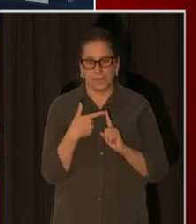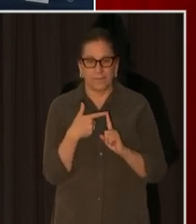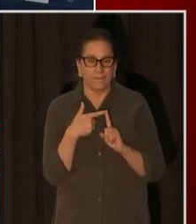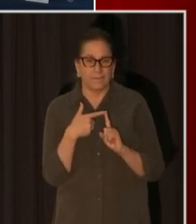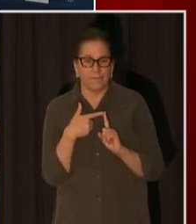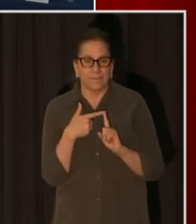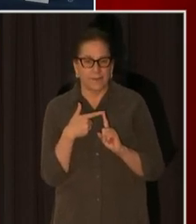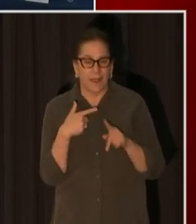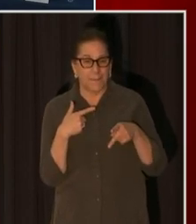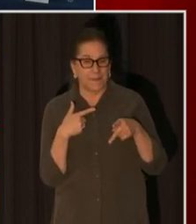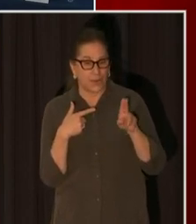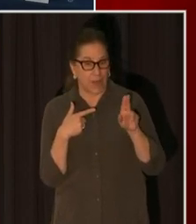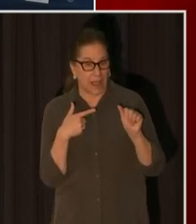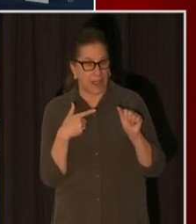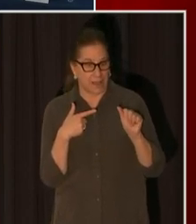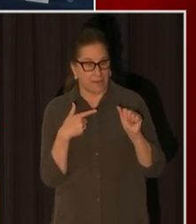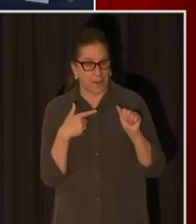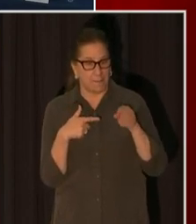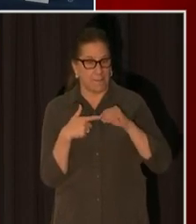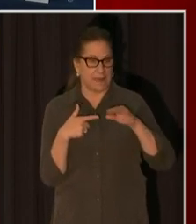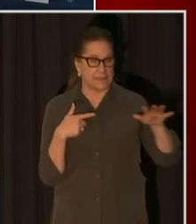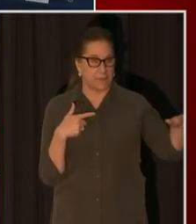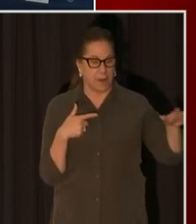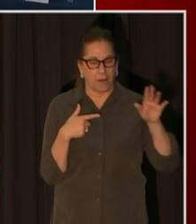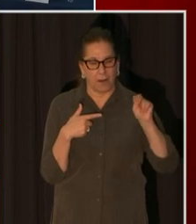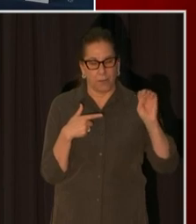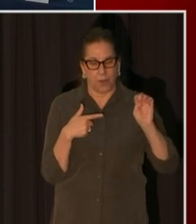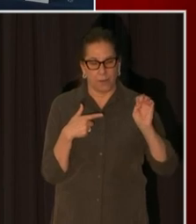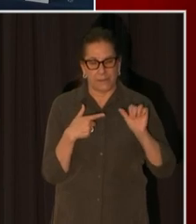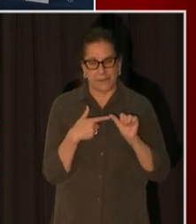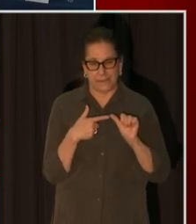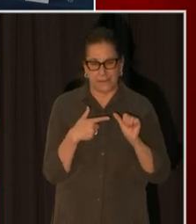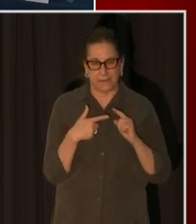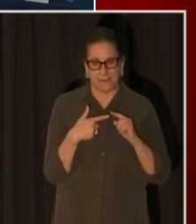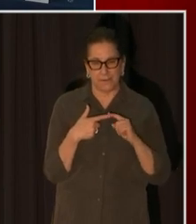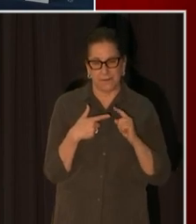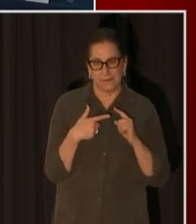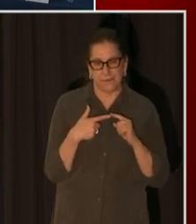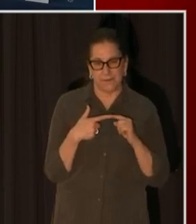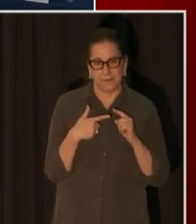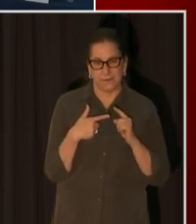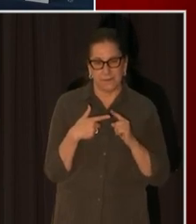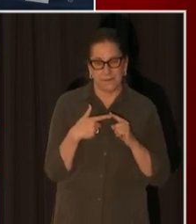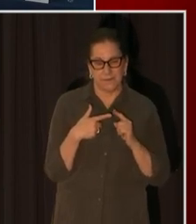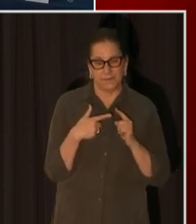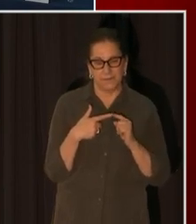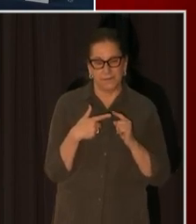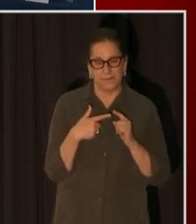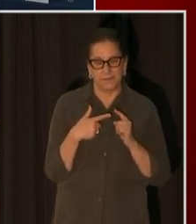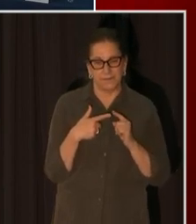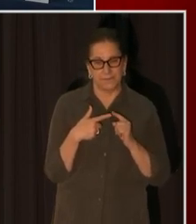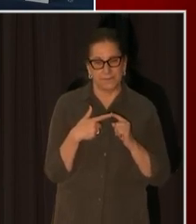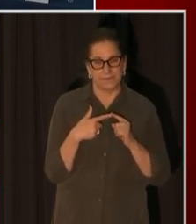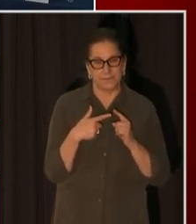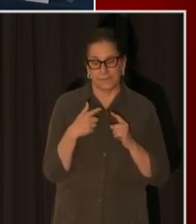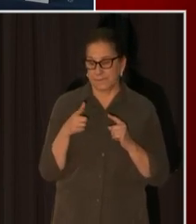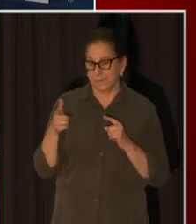that, or utilize that benefit, I should say. So, Dr. Unique Morris-Hughes, your line should be open. Can you hear